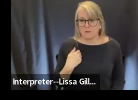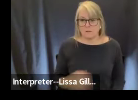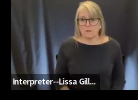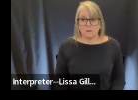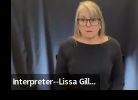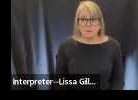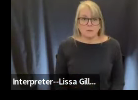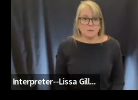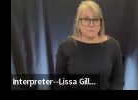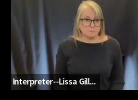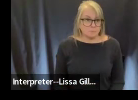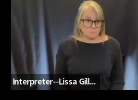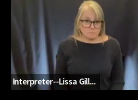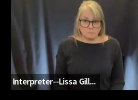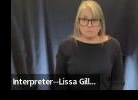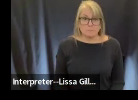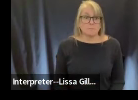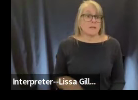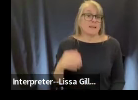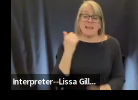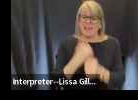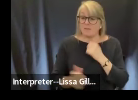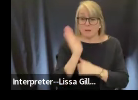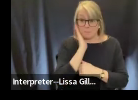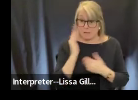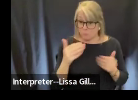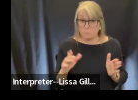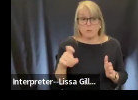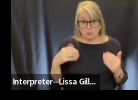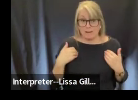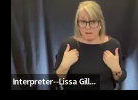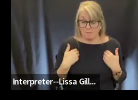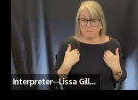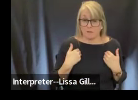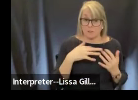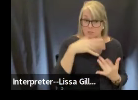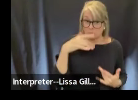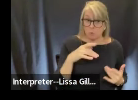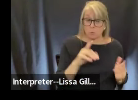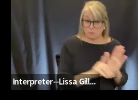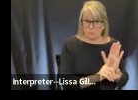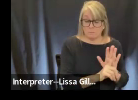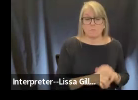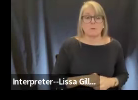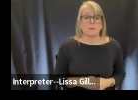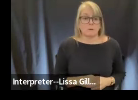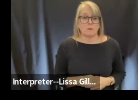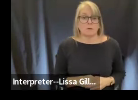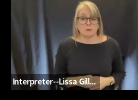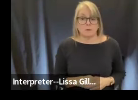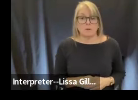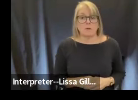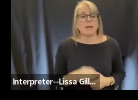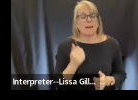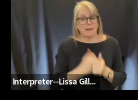on one on every level and in every bedroom is the smoke and fire detector. One on every level and in every bedroom, again,